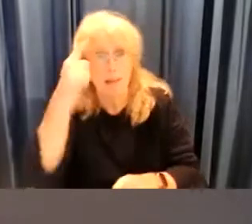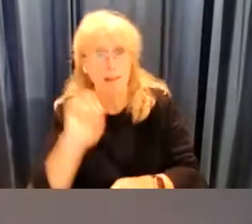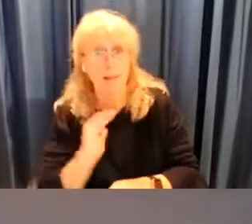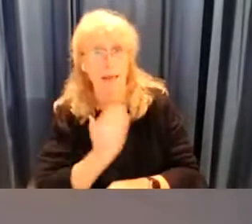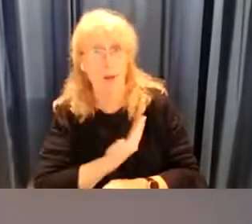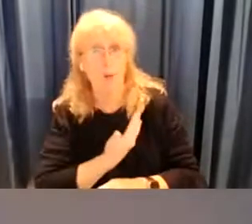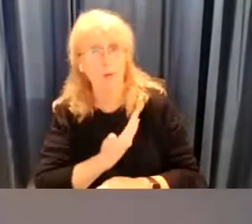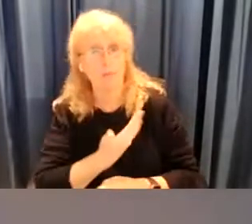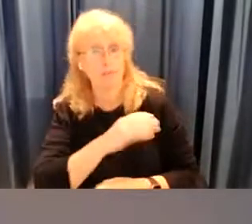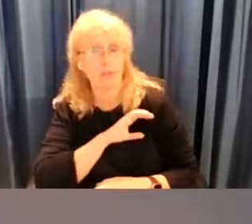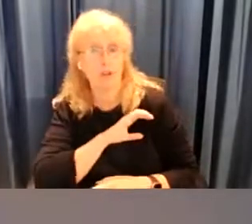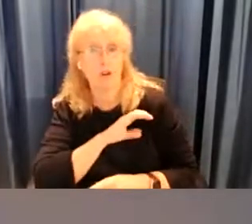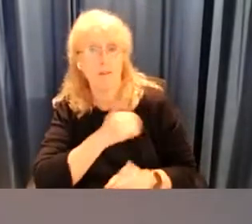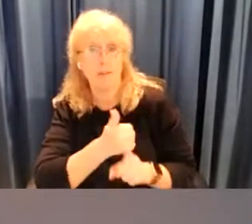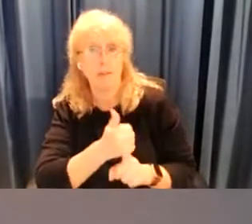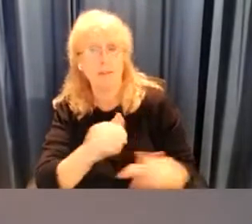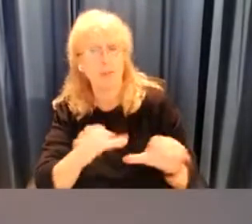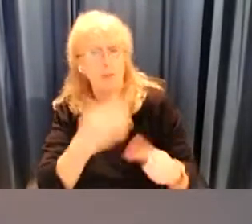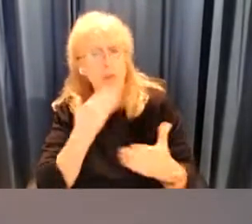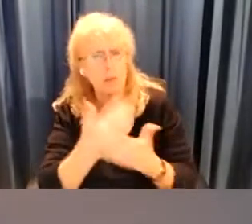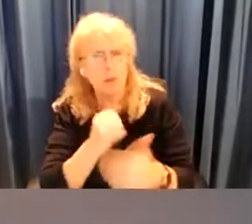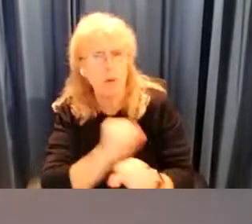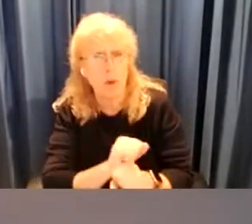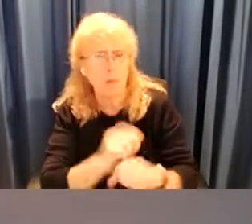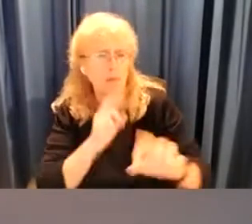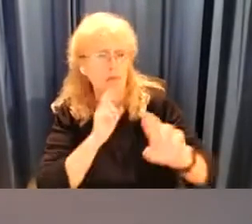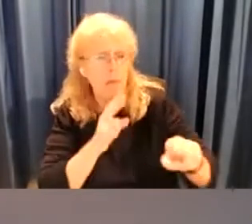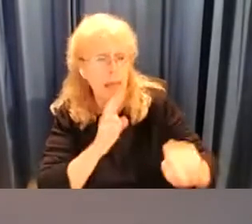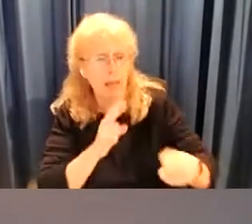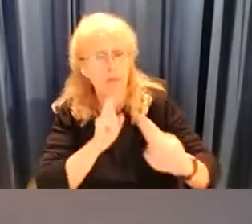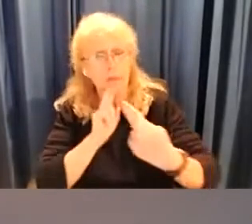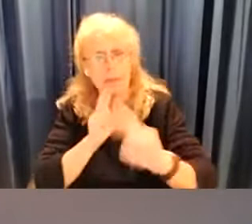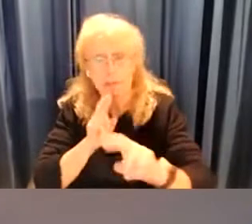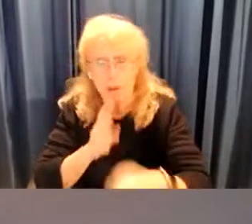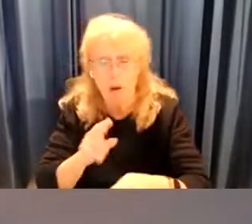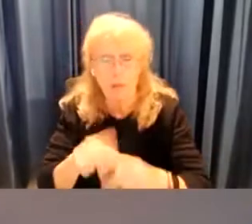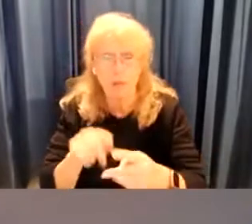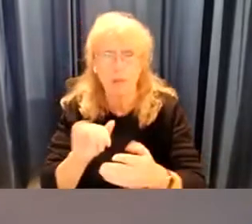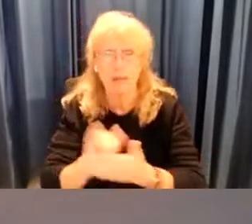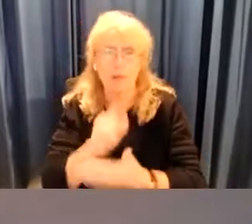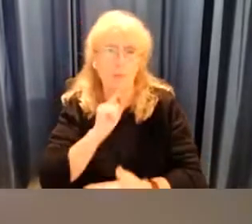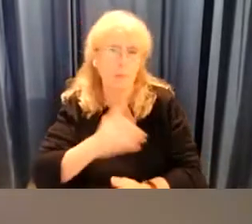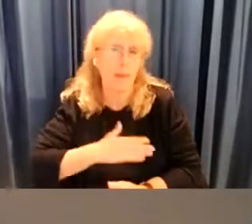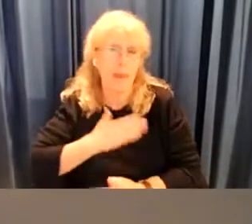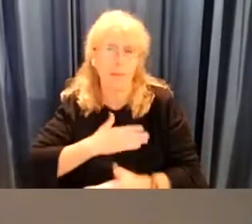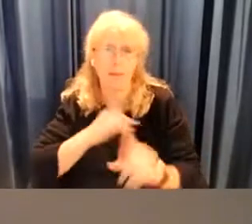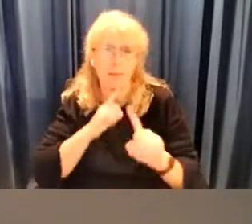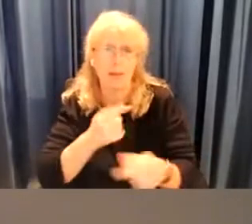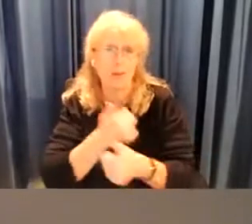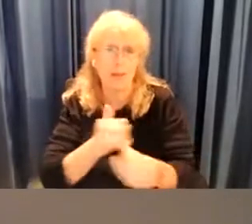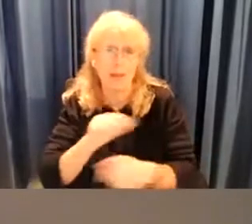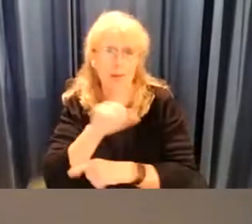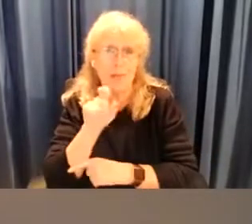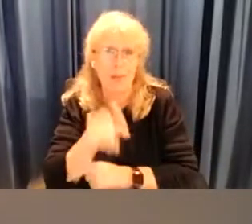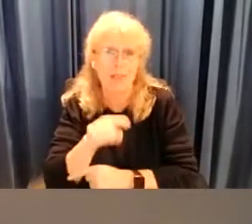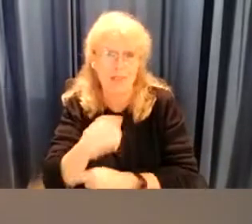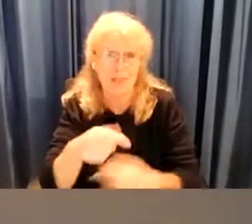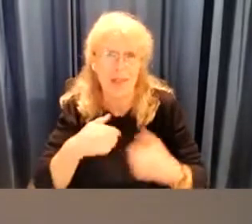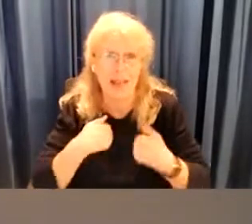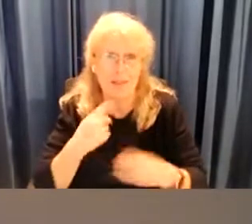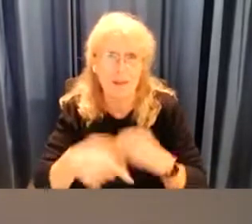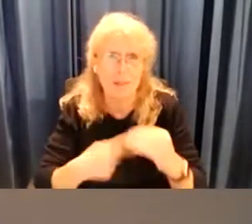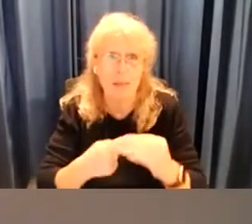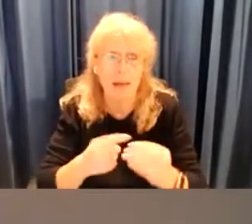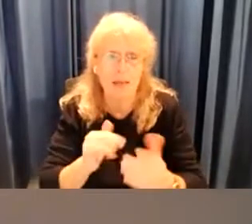of trying to react and respond to those. And so I'll be glad to answer any questions you have about that. One of the